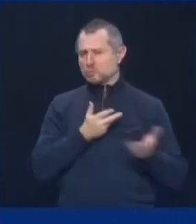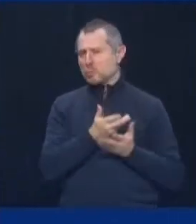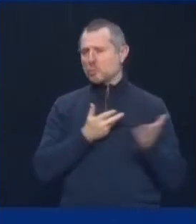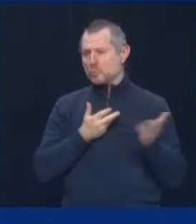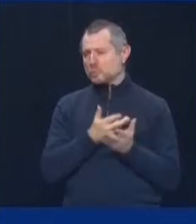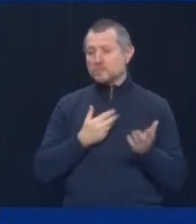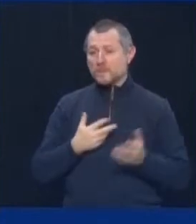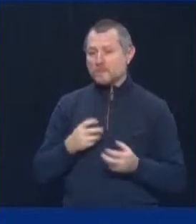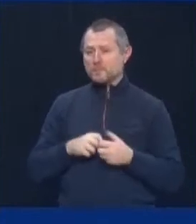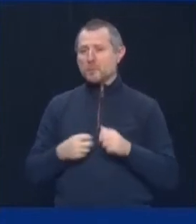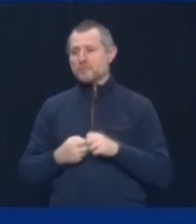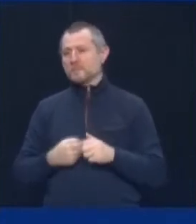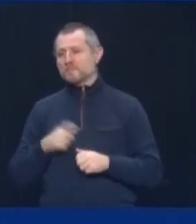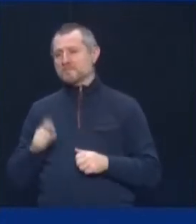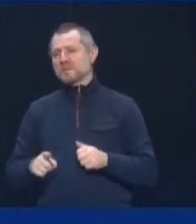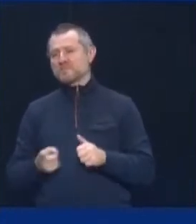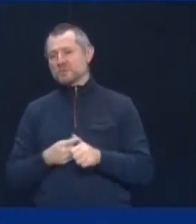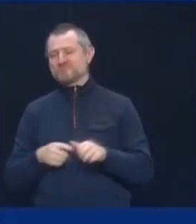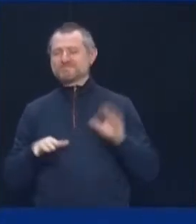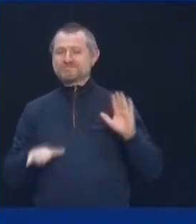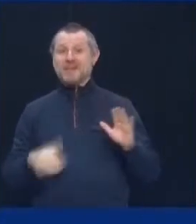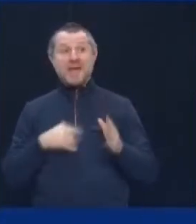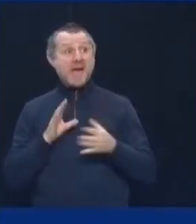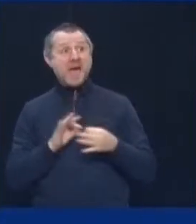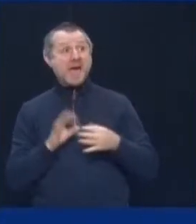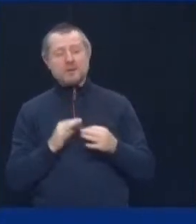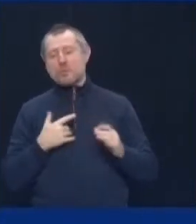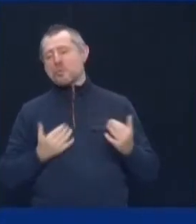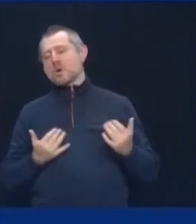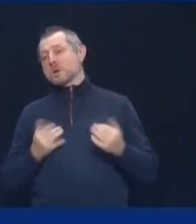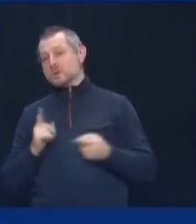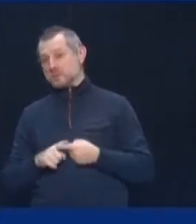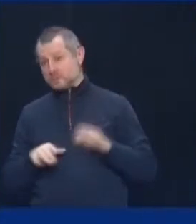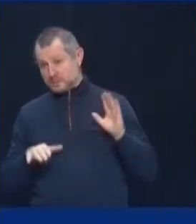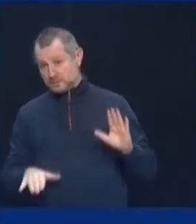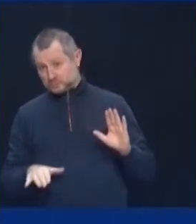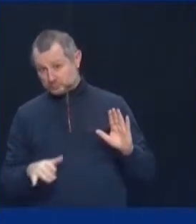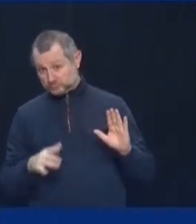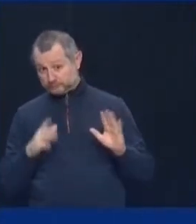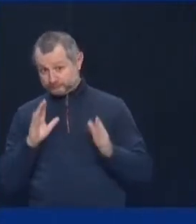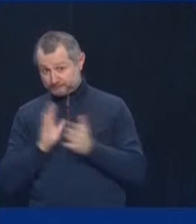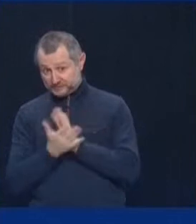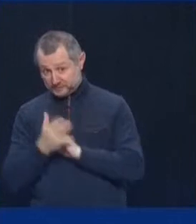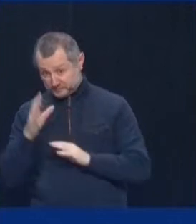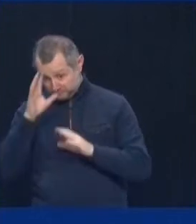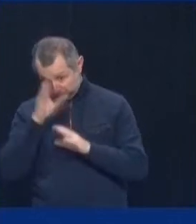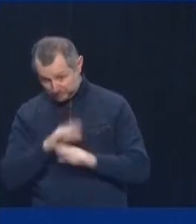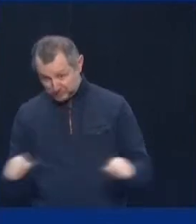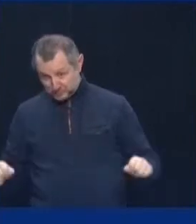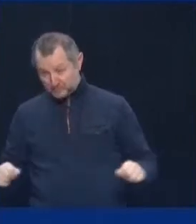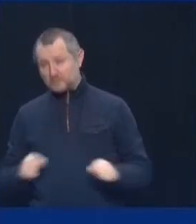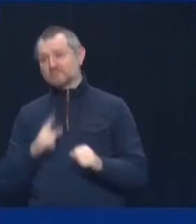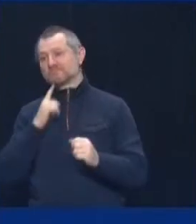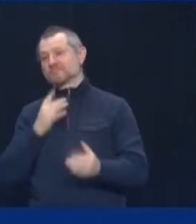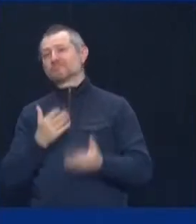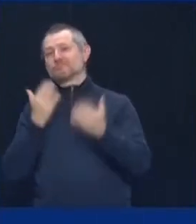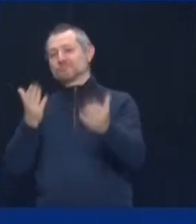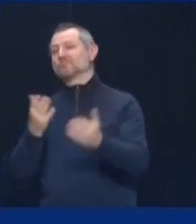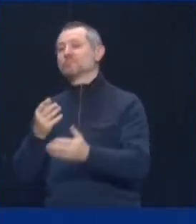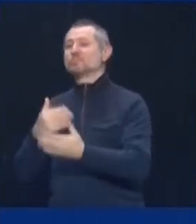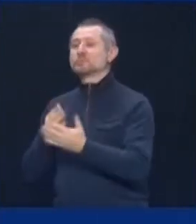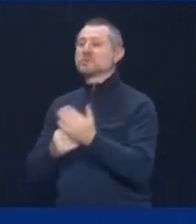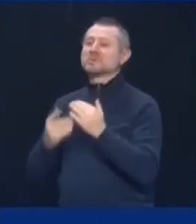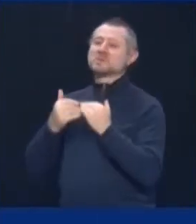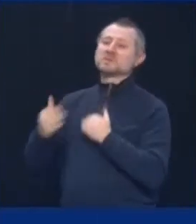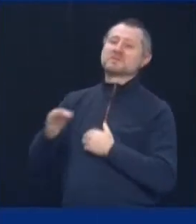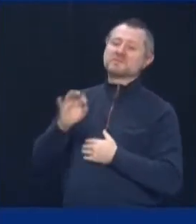get into office, right? And then he has to propose a budget. So we're looking at February, March,